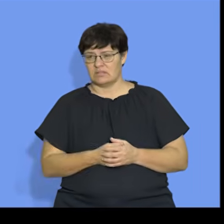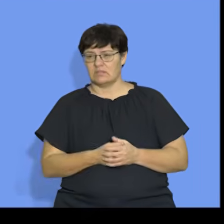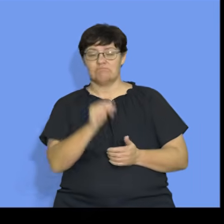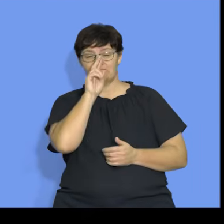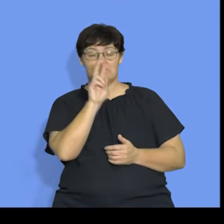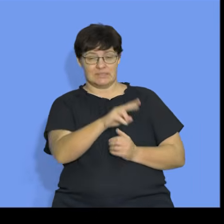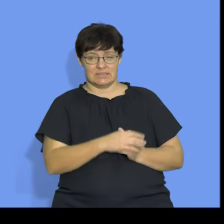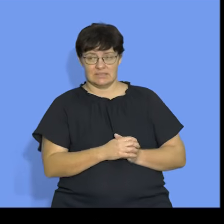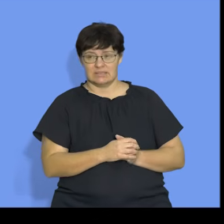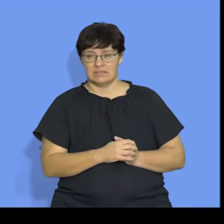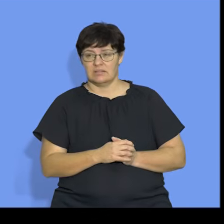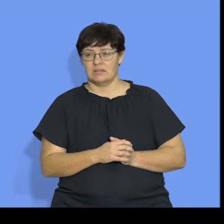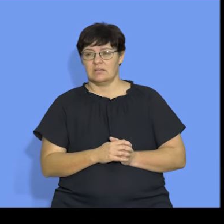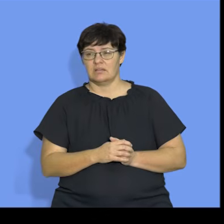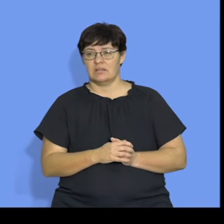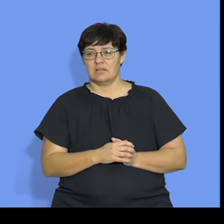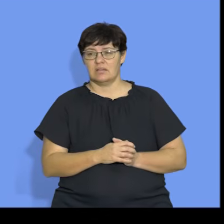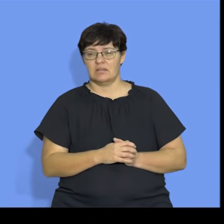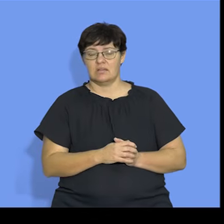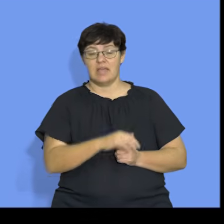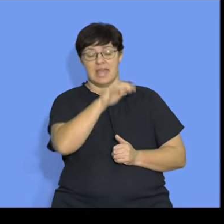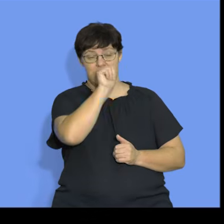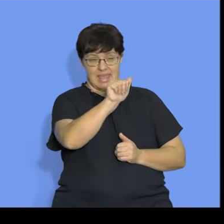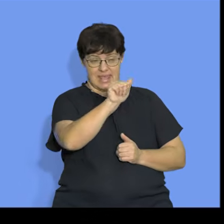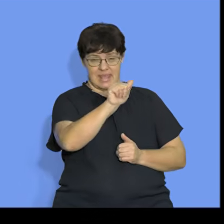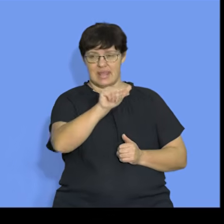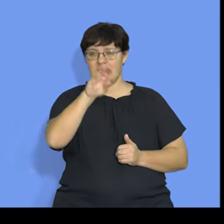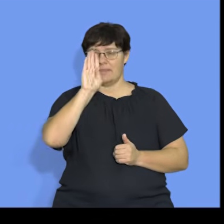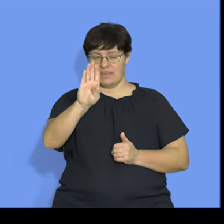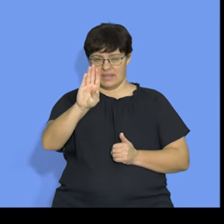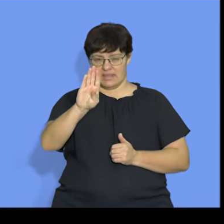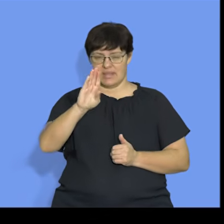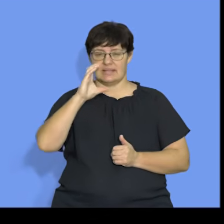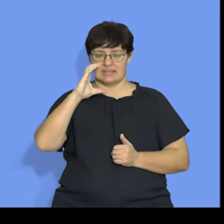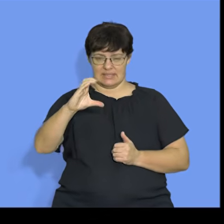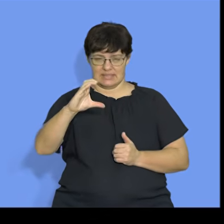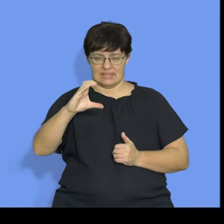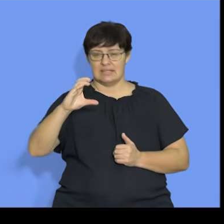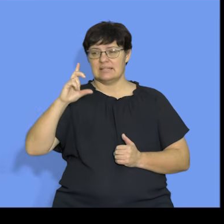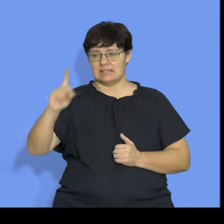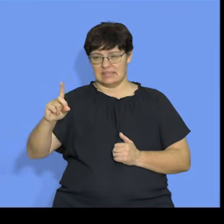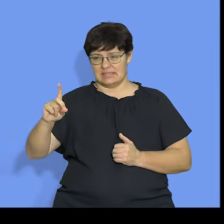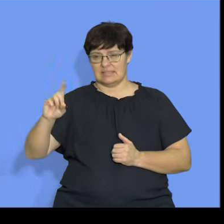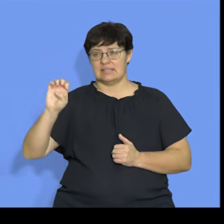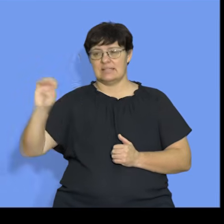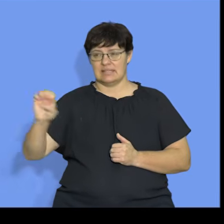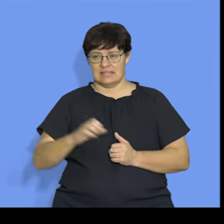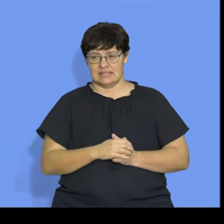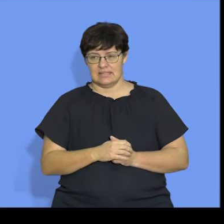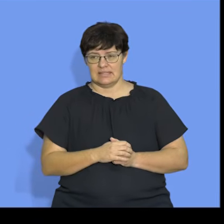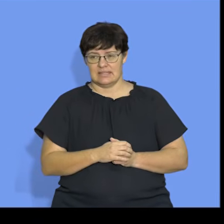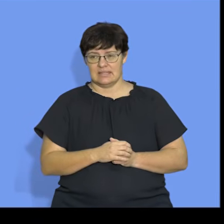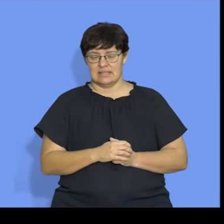look at this. All right, so the A, the B, the C, the D, and the E, those